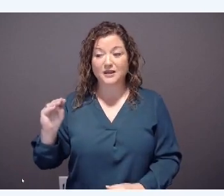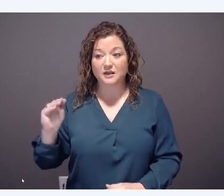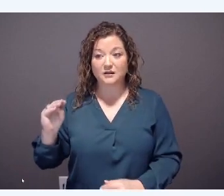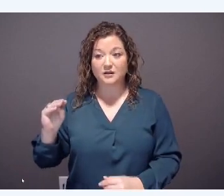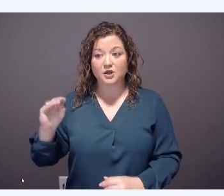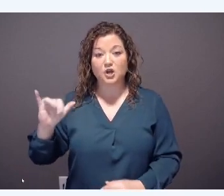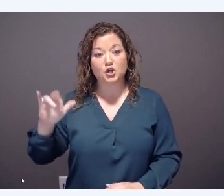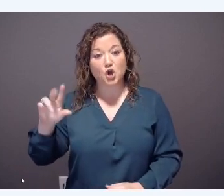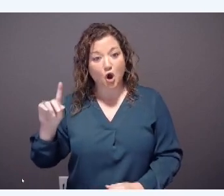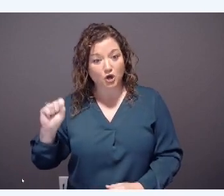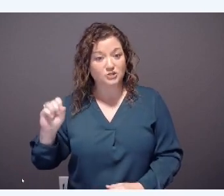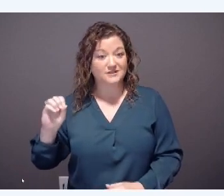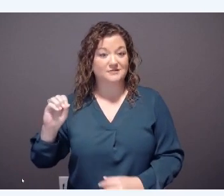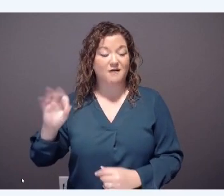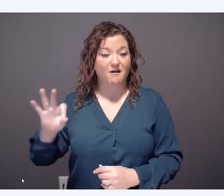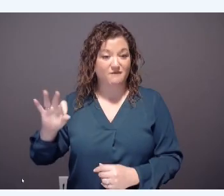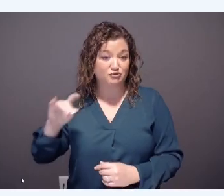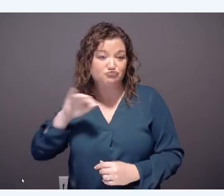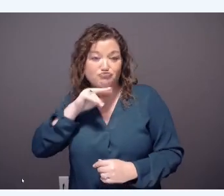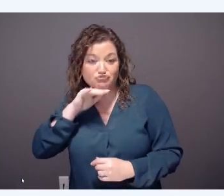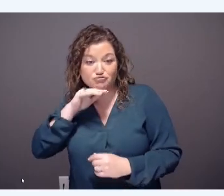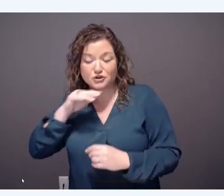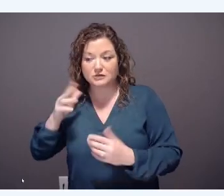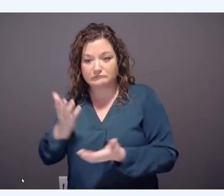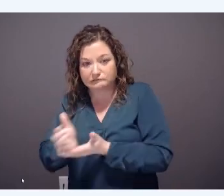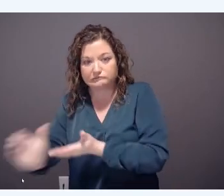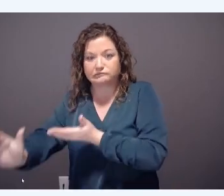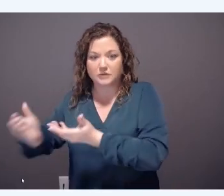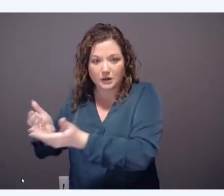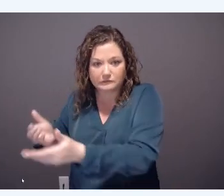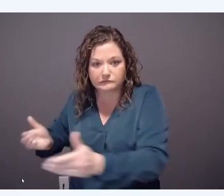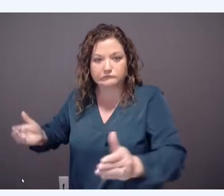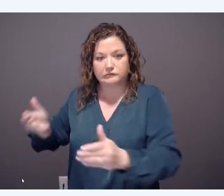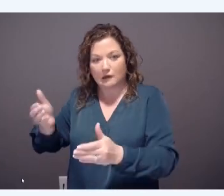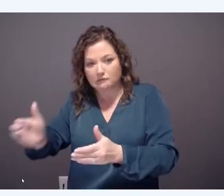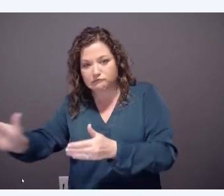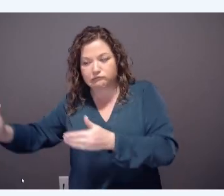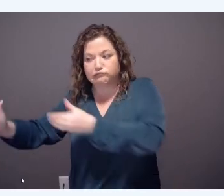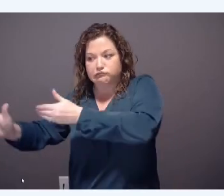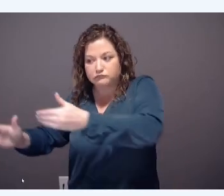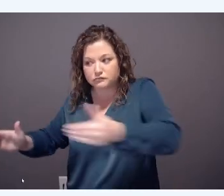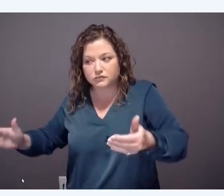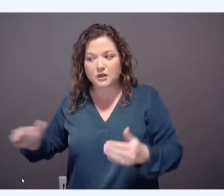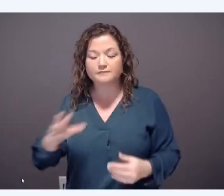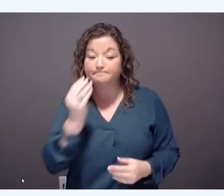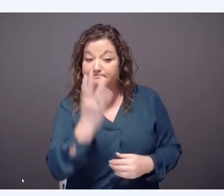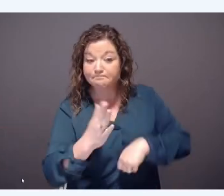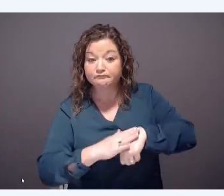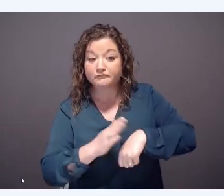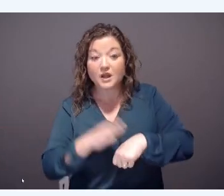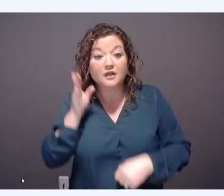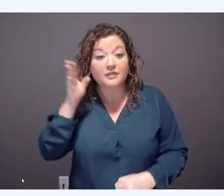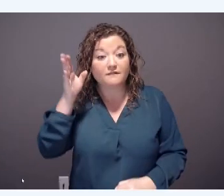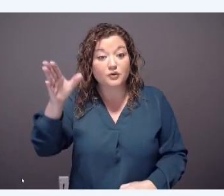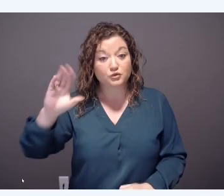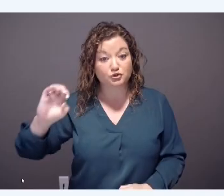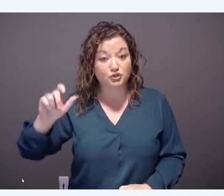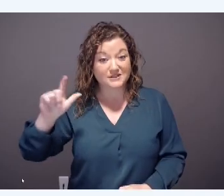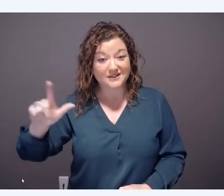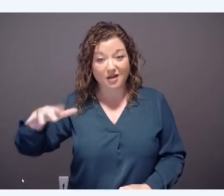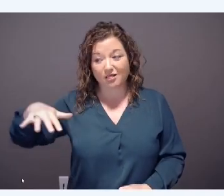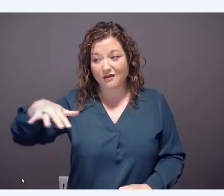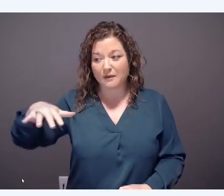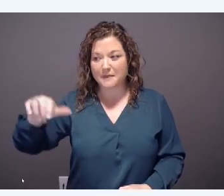stockpiles to the left there to get this cell open. And just for reference, the future cells are about 10 to 8